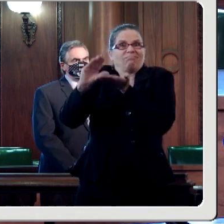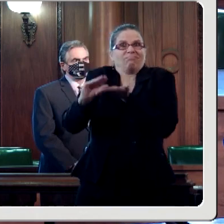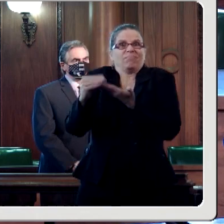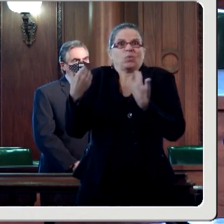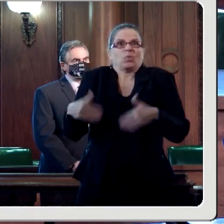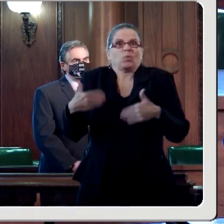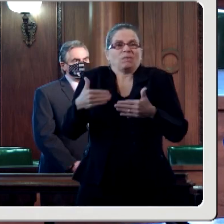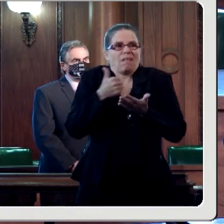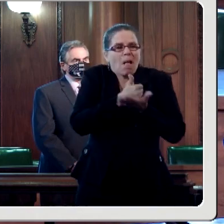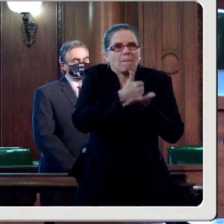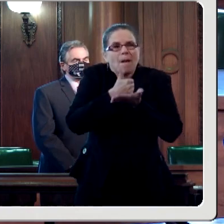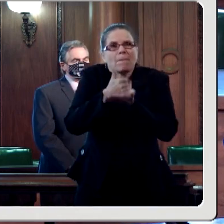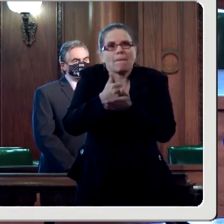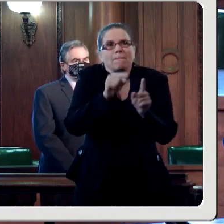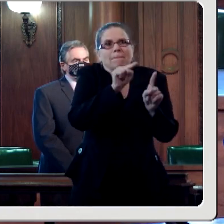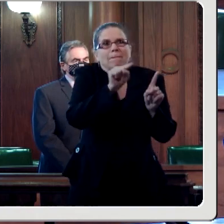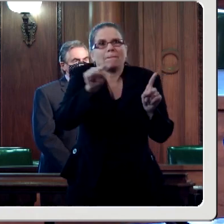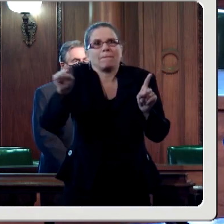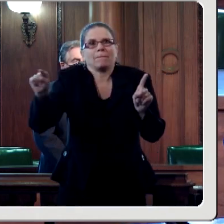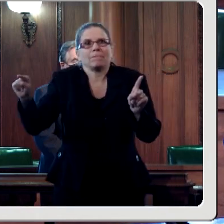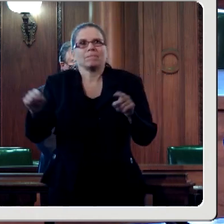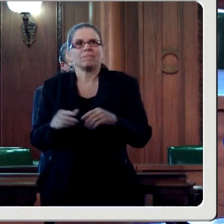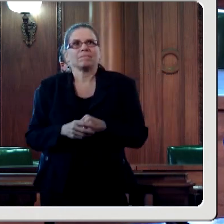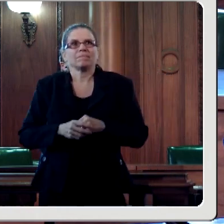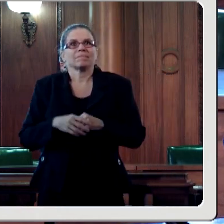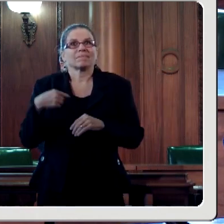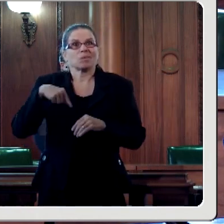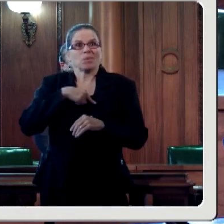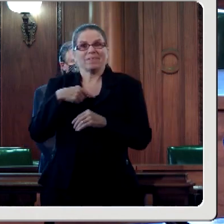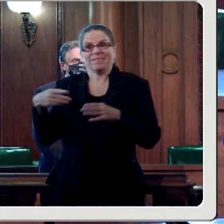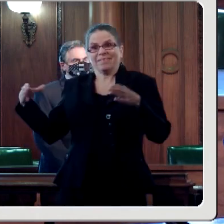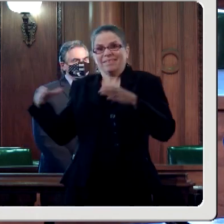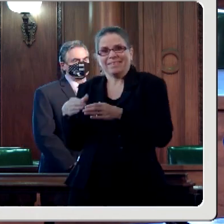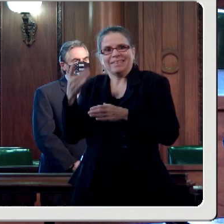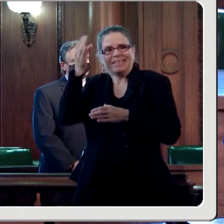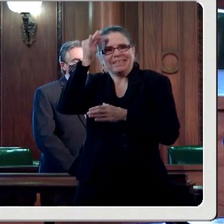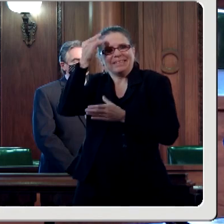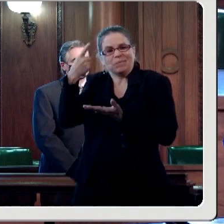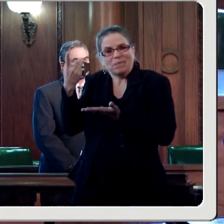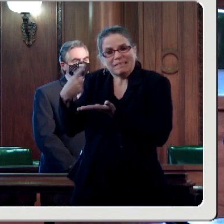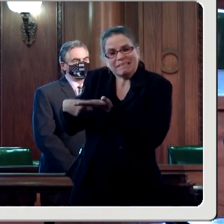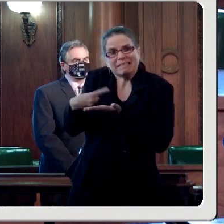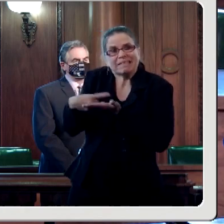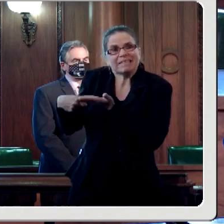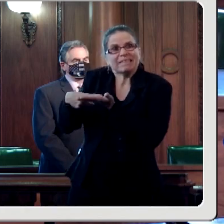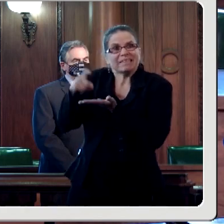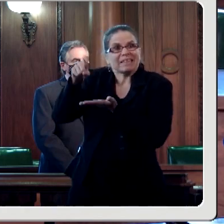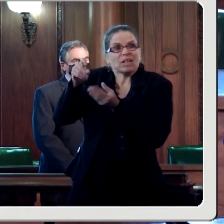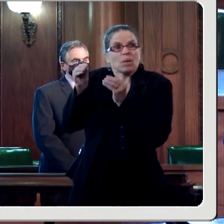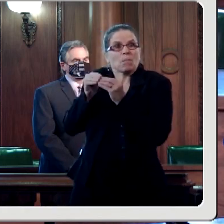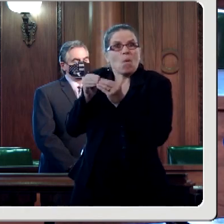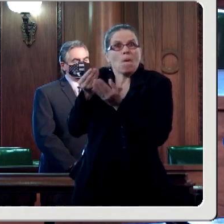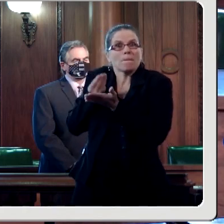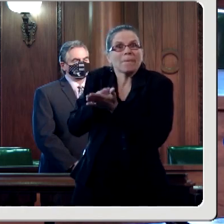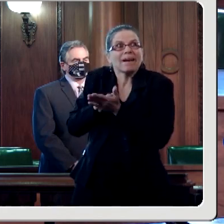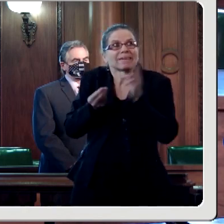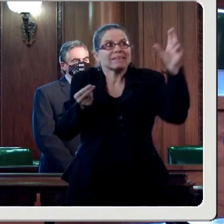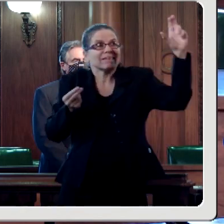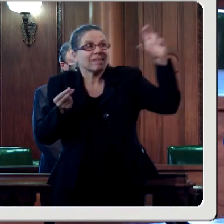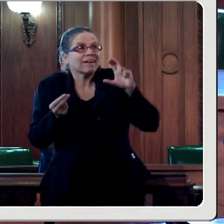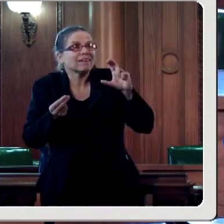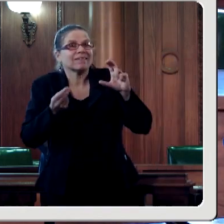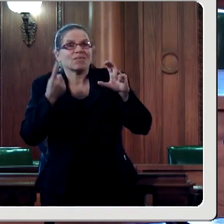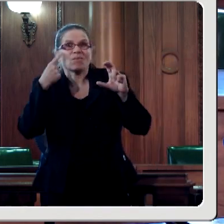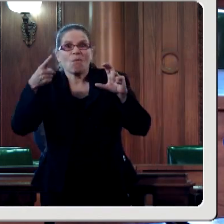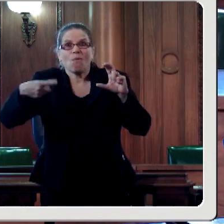We're revisiting that and determining if there needs to be additional assistance put in there, and watching how